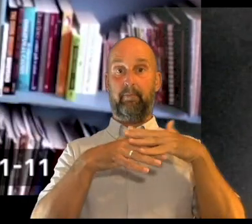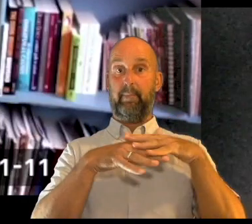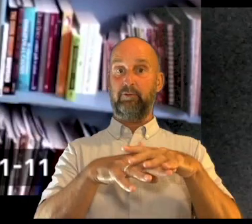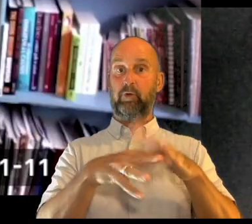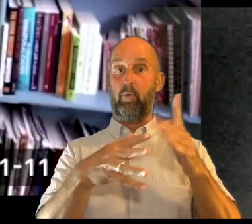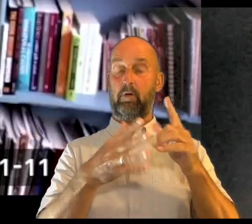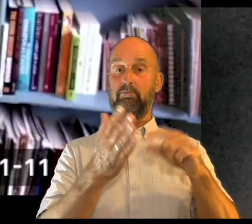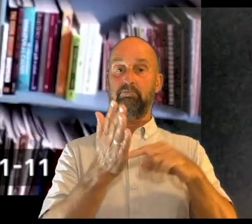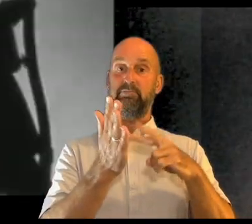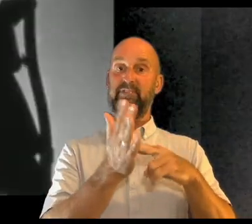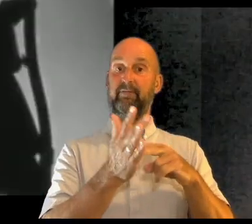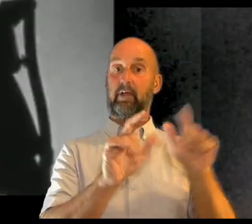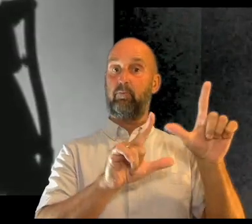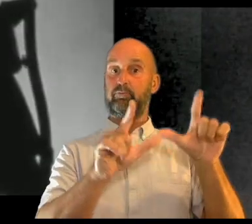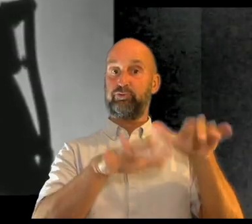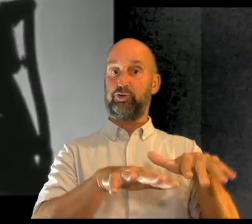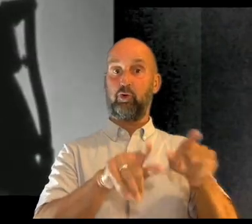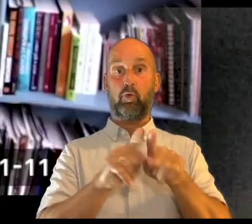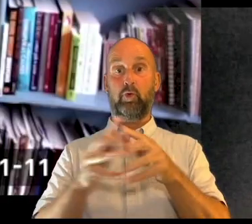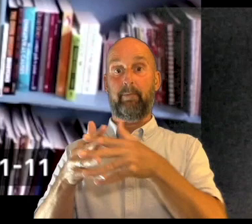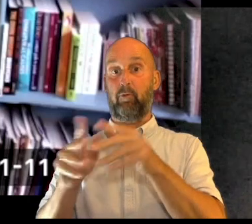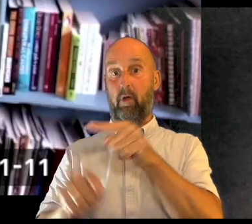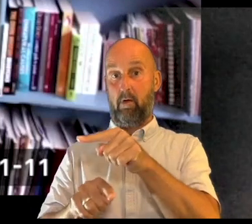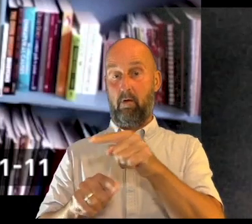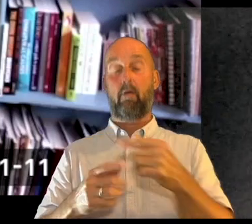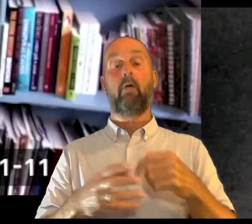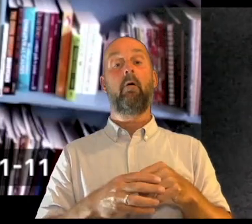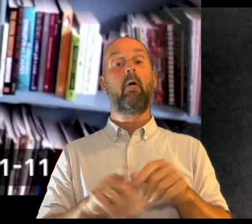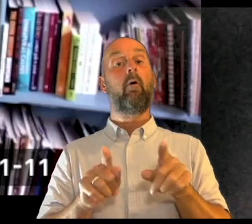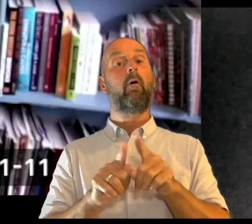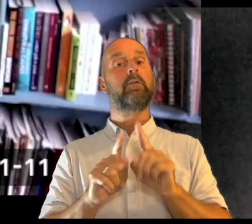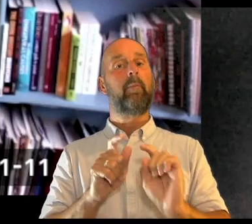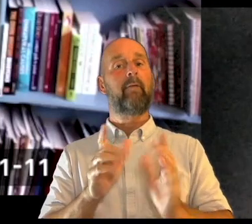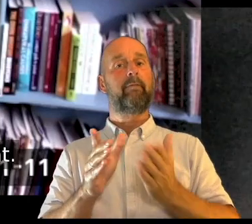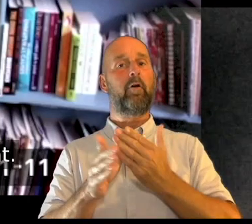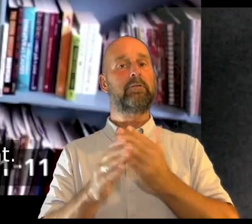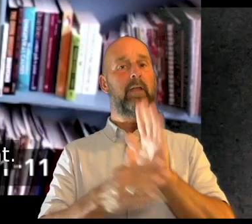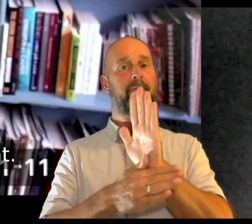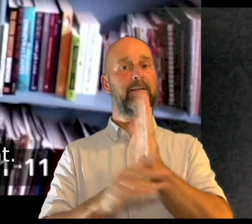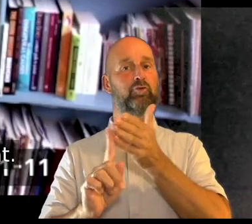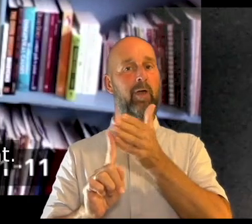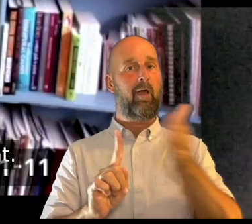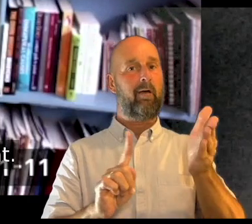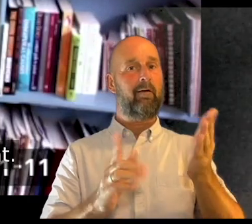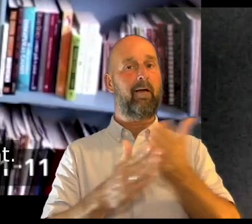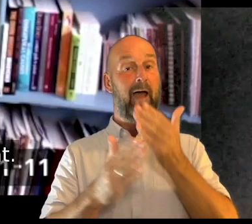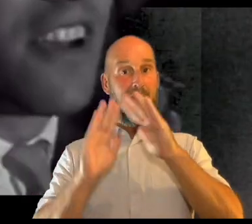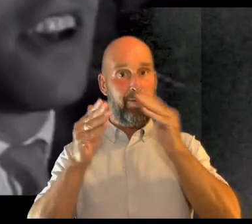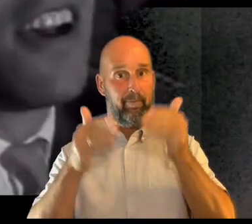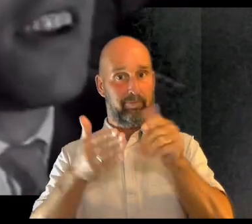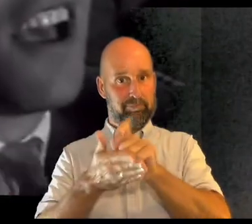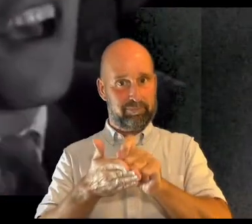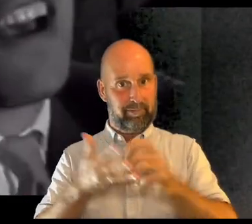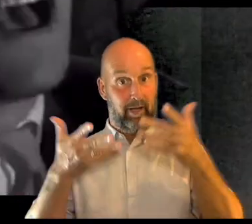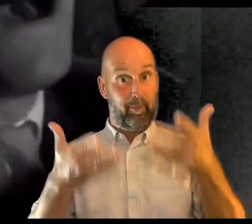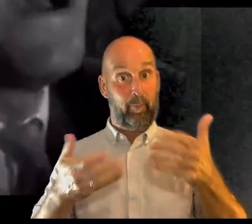the UK and in the US, and I'd love to get my first feature off the ground, which I'm working on at the moment.